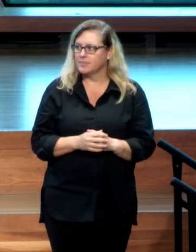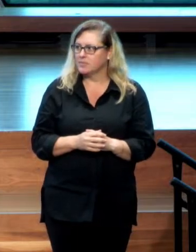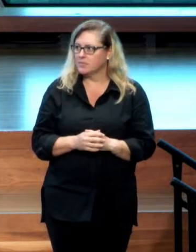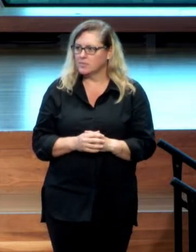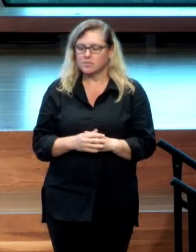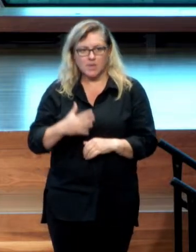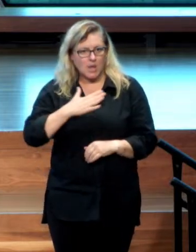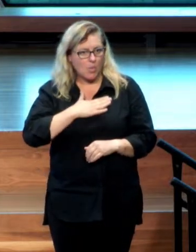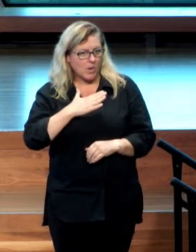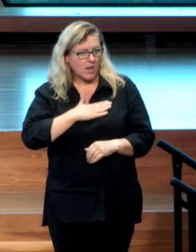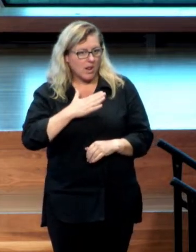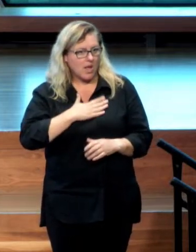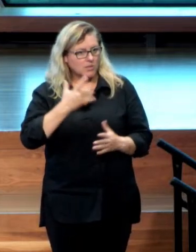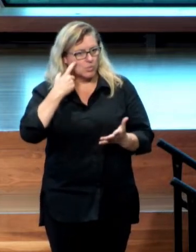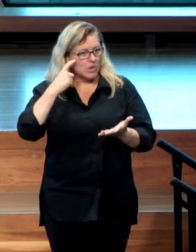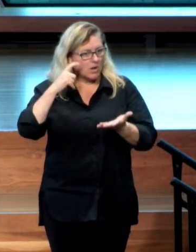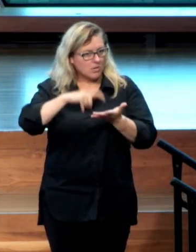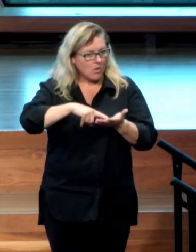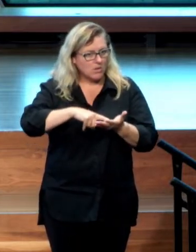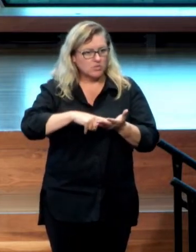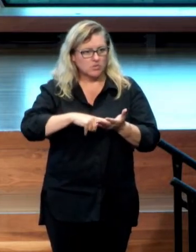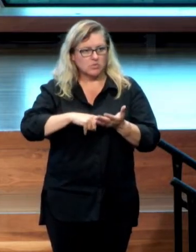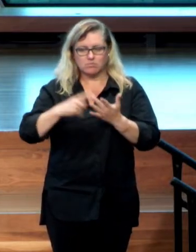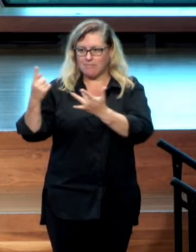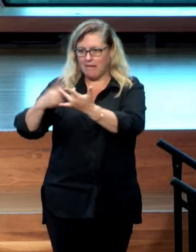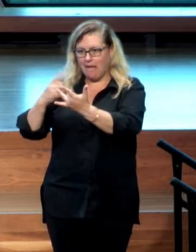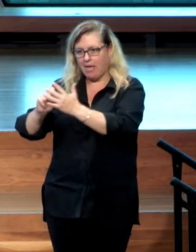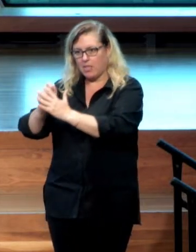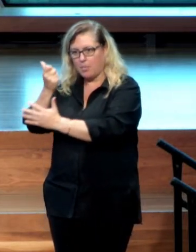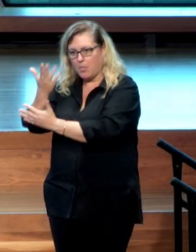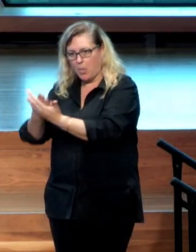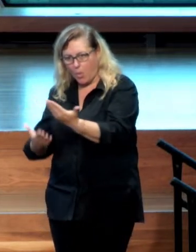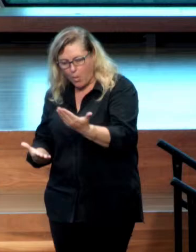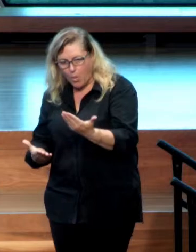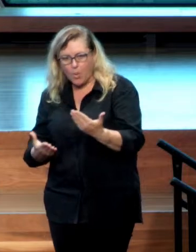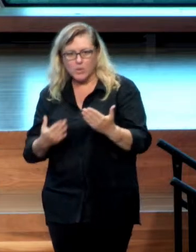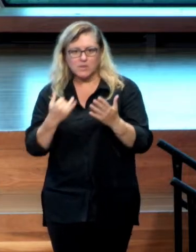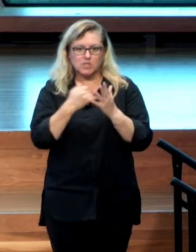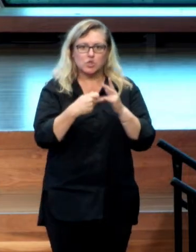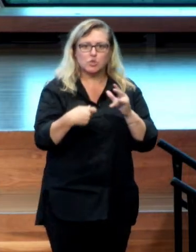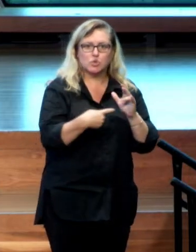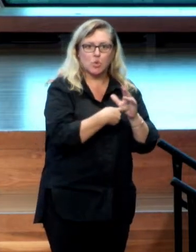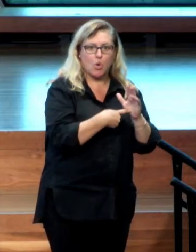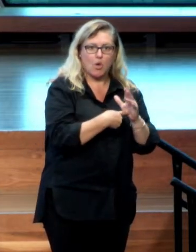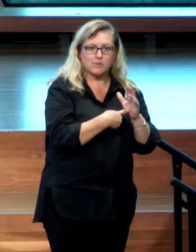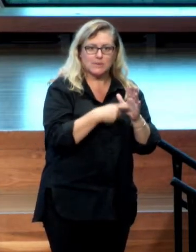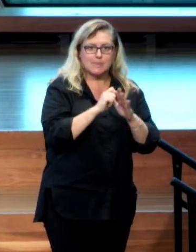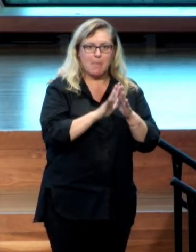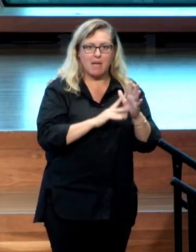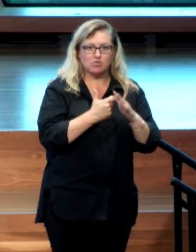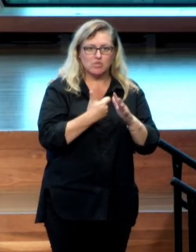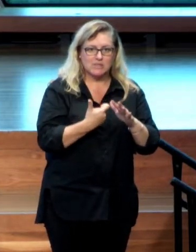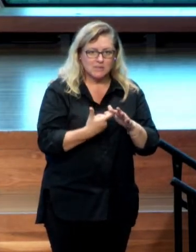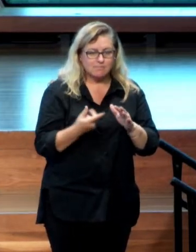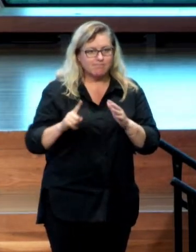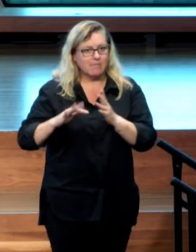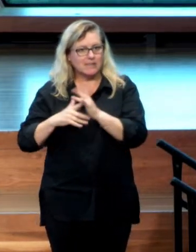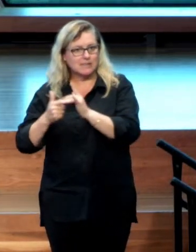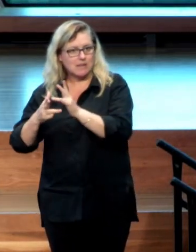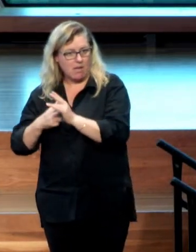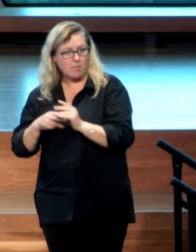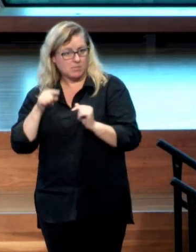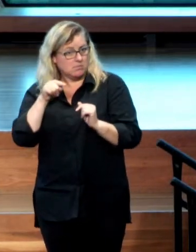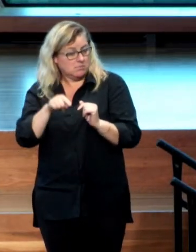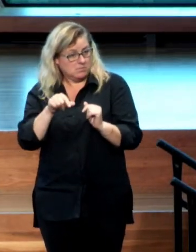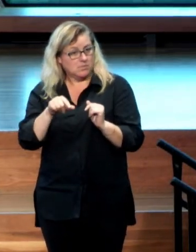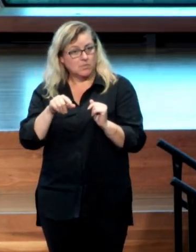I would also like to acknowledge my fellow poets, Scott Patrick and Simon, who are equally deserving of this honor.